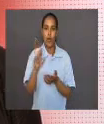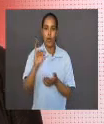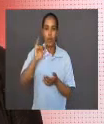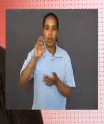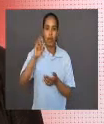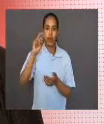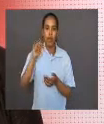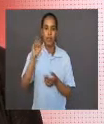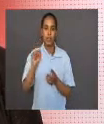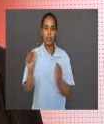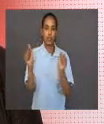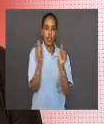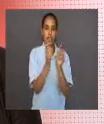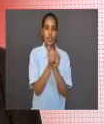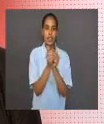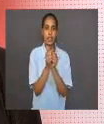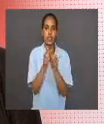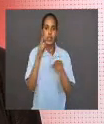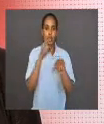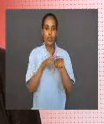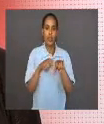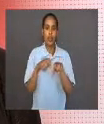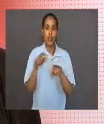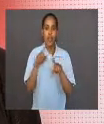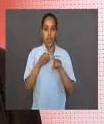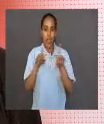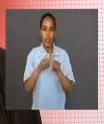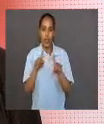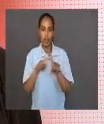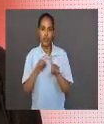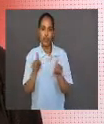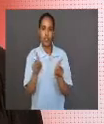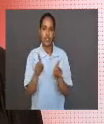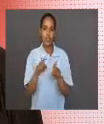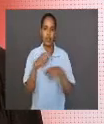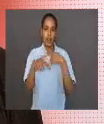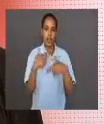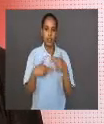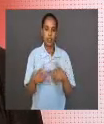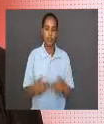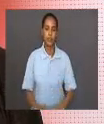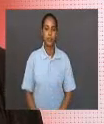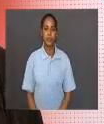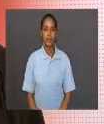ions together during a heterogeneous reaction.